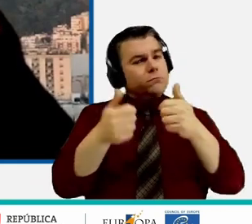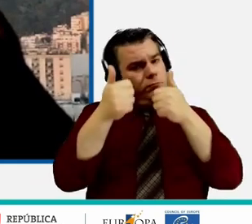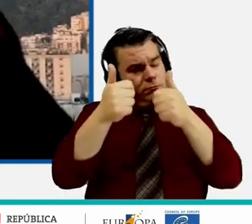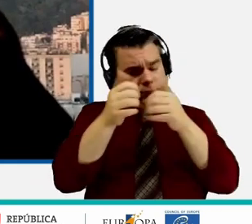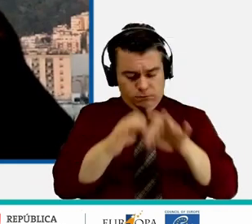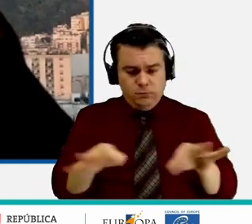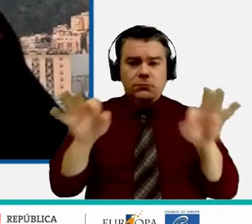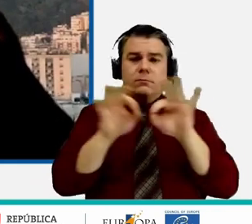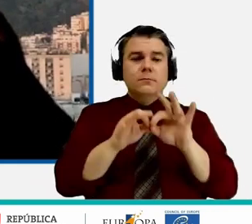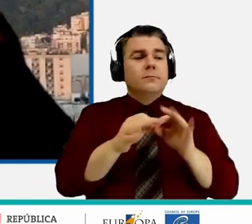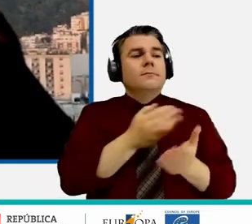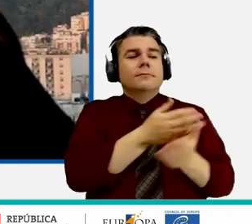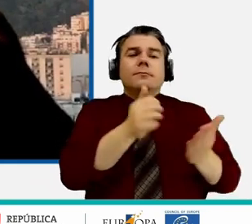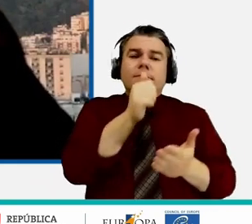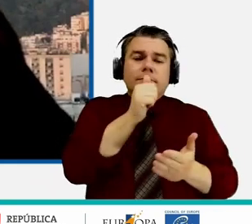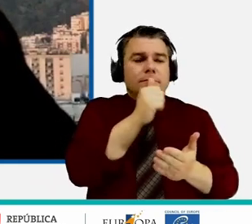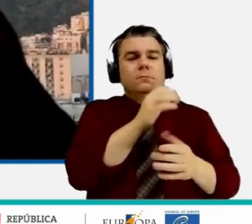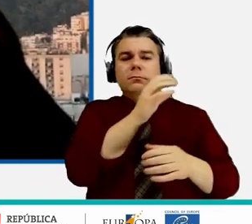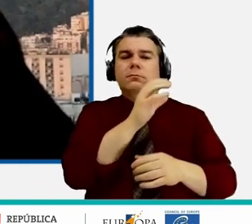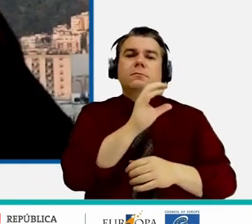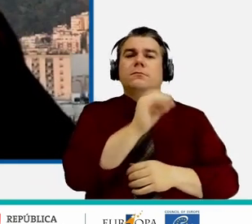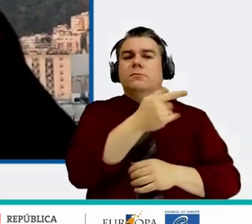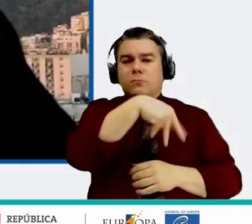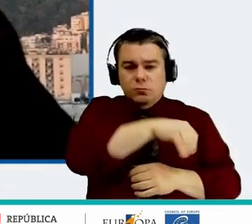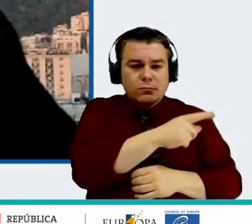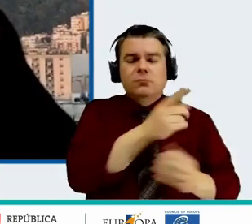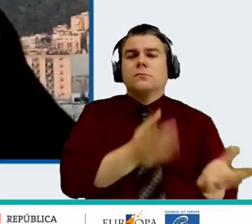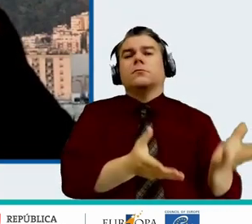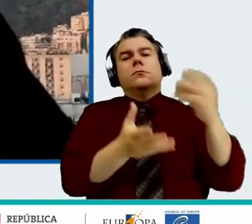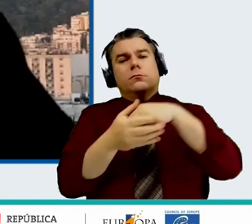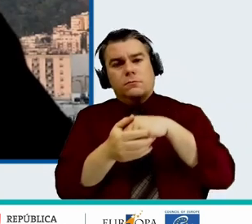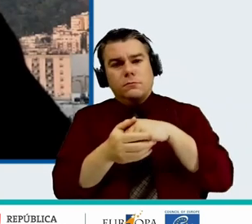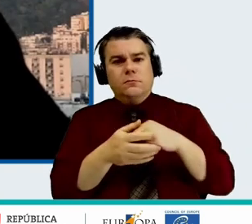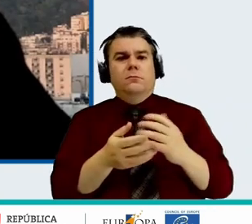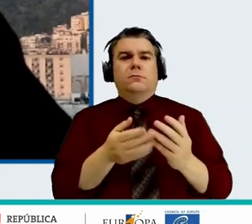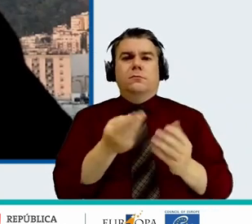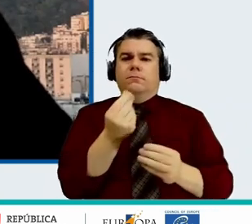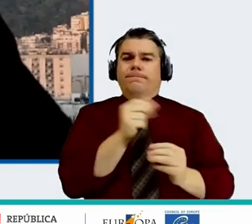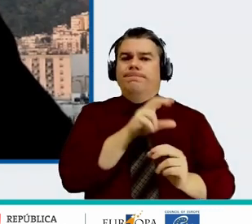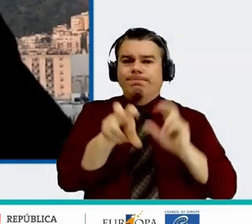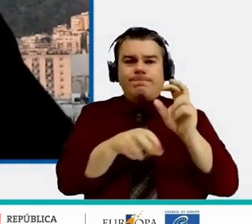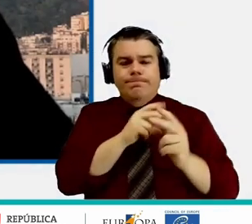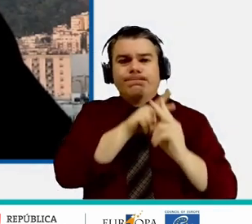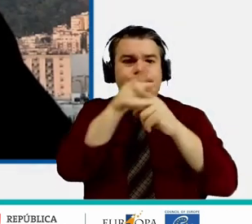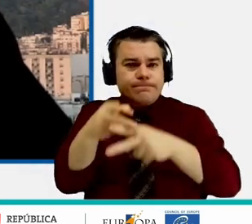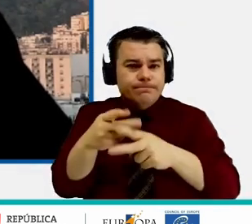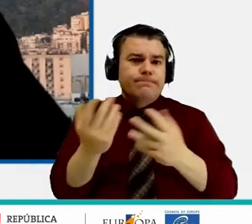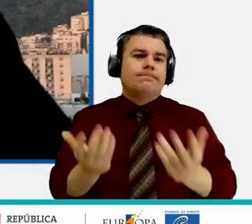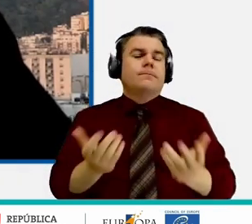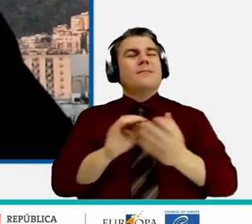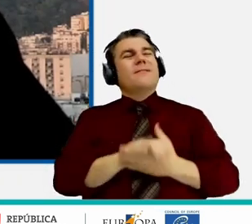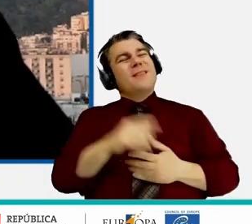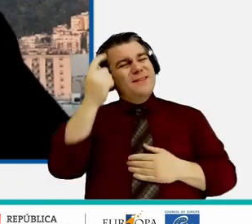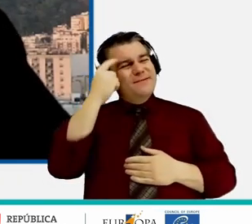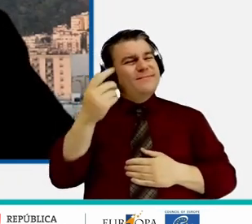private financial sector supporting new scale and existing investment solutions. So something I was going to mention before, but I